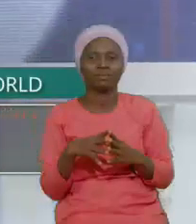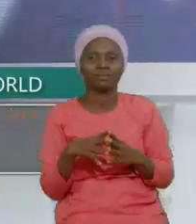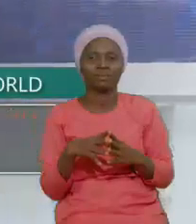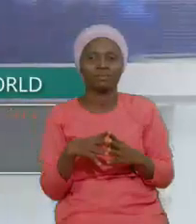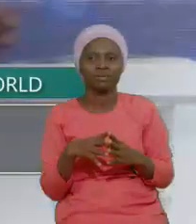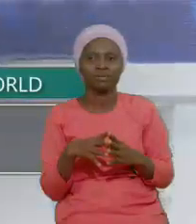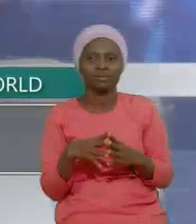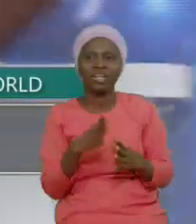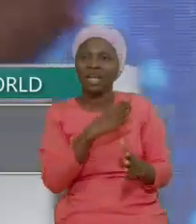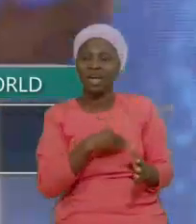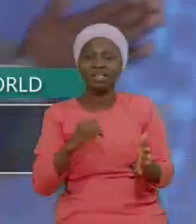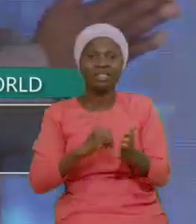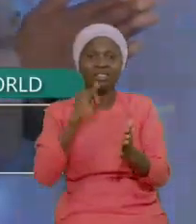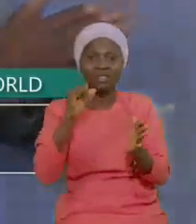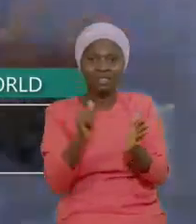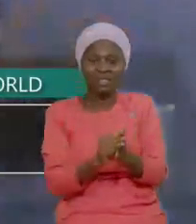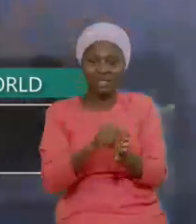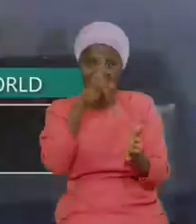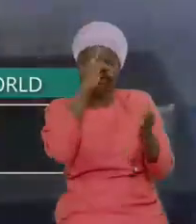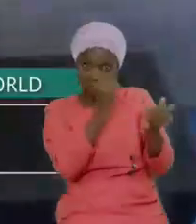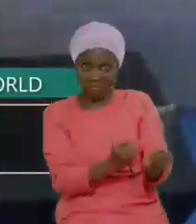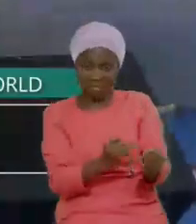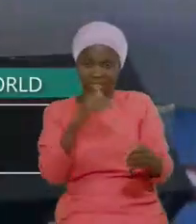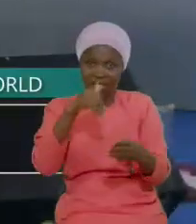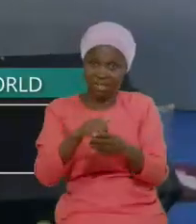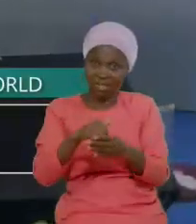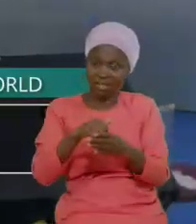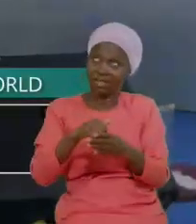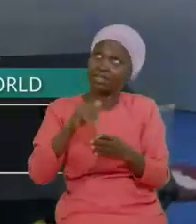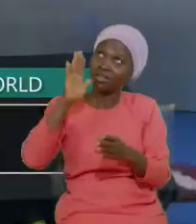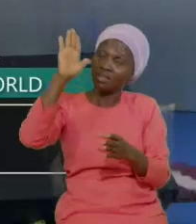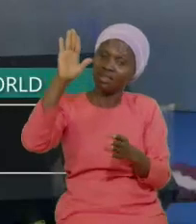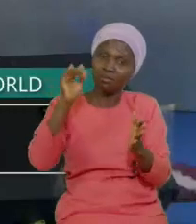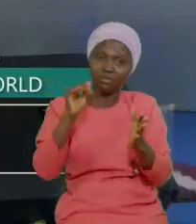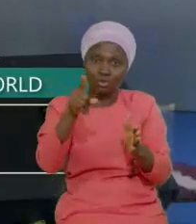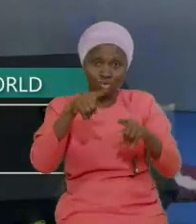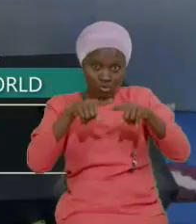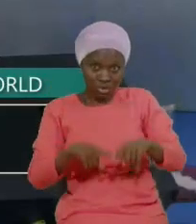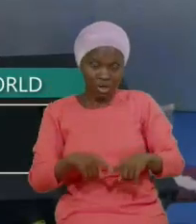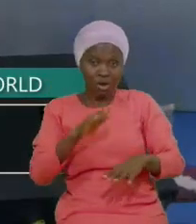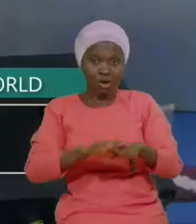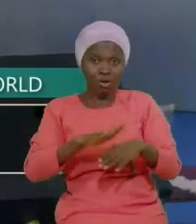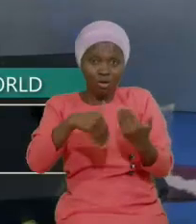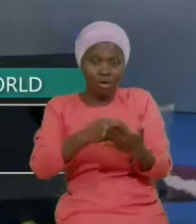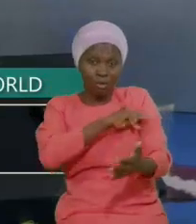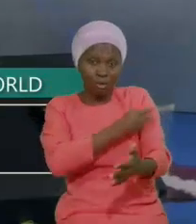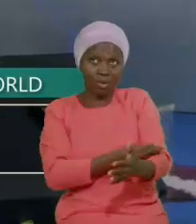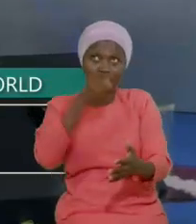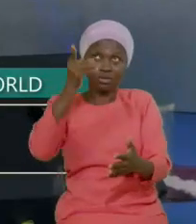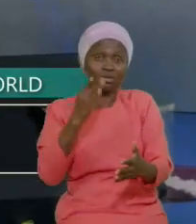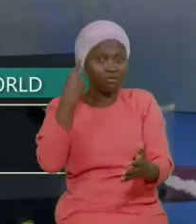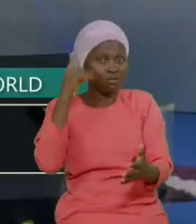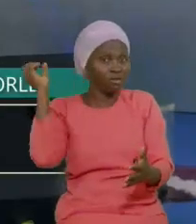And it is that faith in Him, you rely on the Almighty for grace. That's how